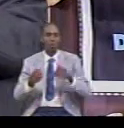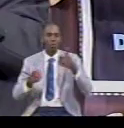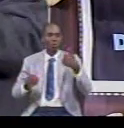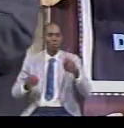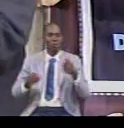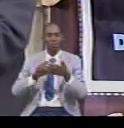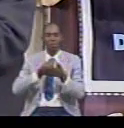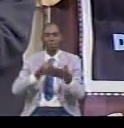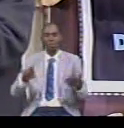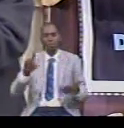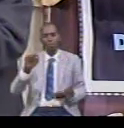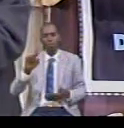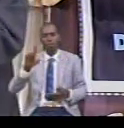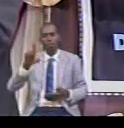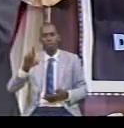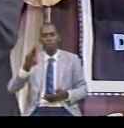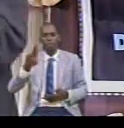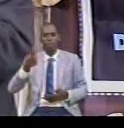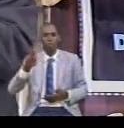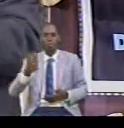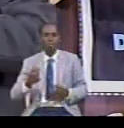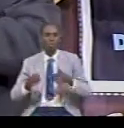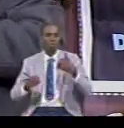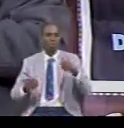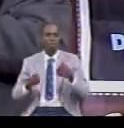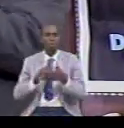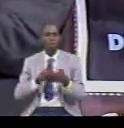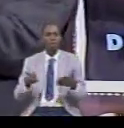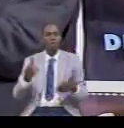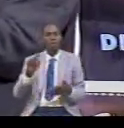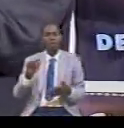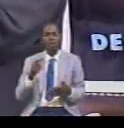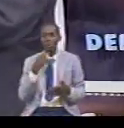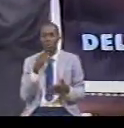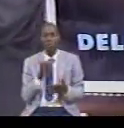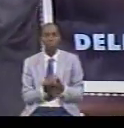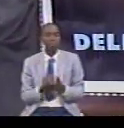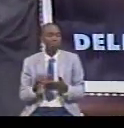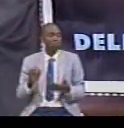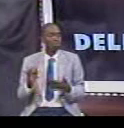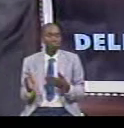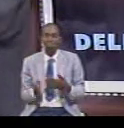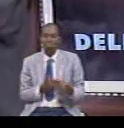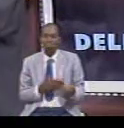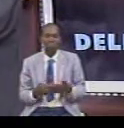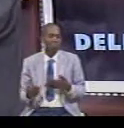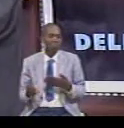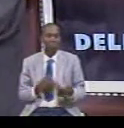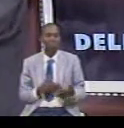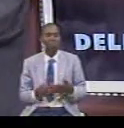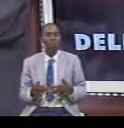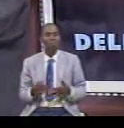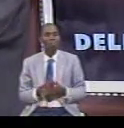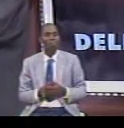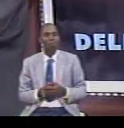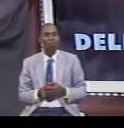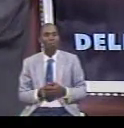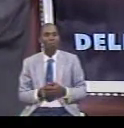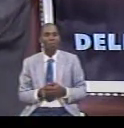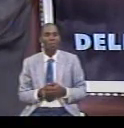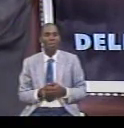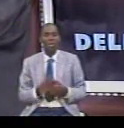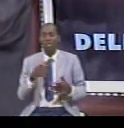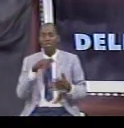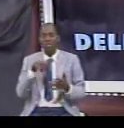10. We're reading from verse 20. In Luke chapter 10, verse 20, here is proof that